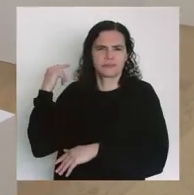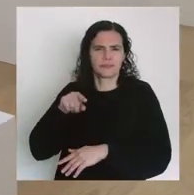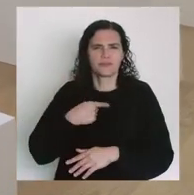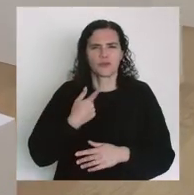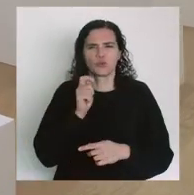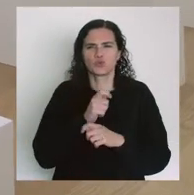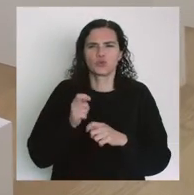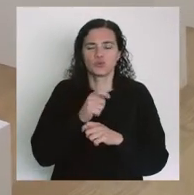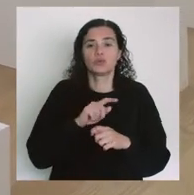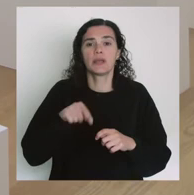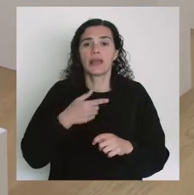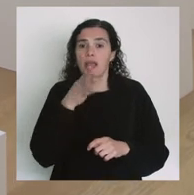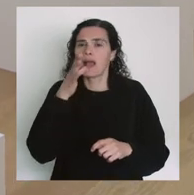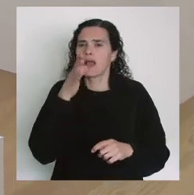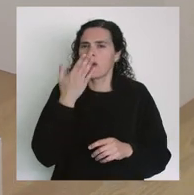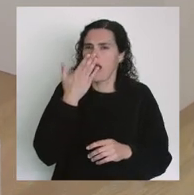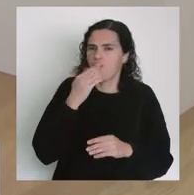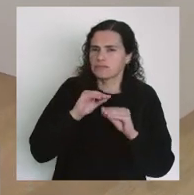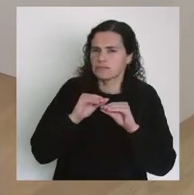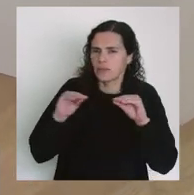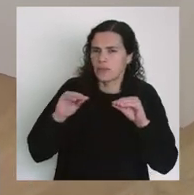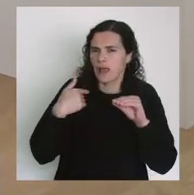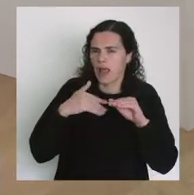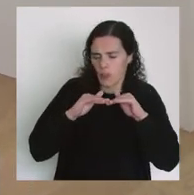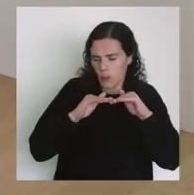sculpture. And the water is suggested by this